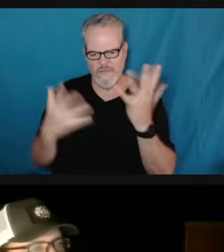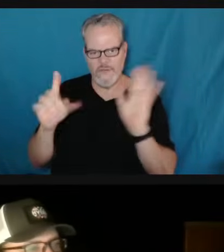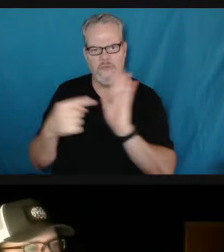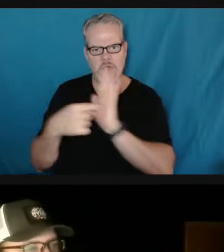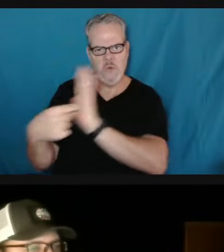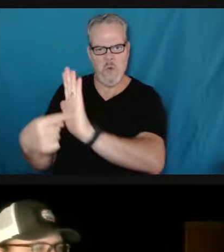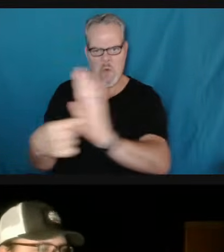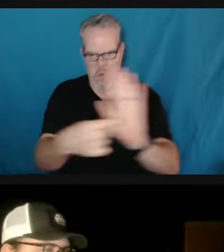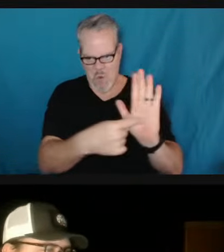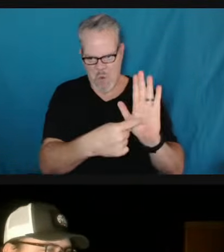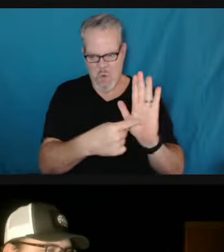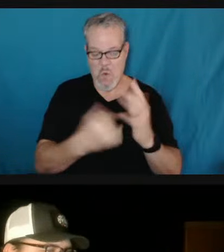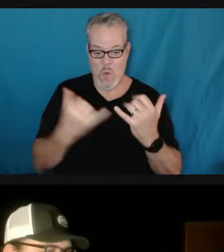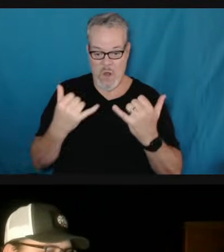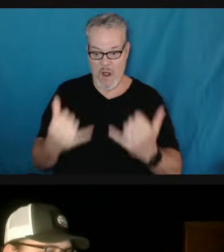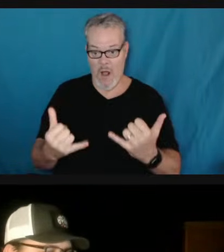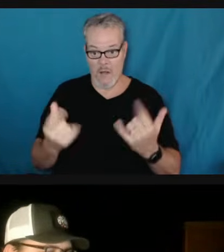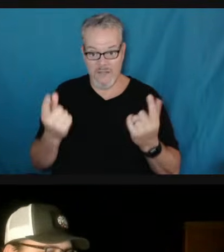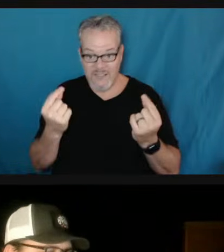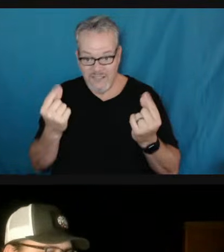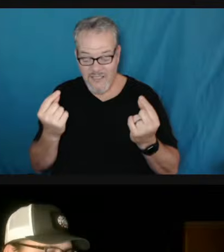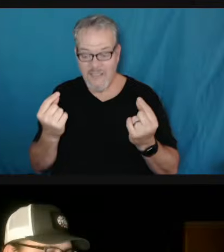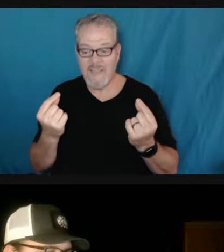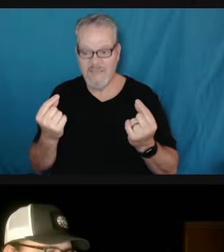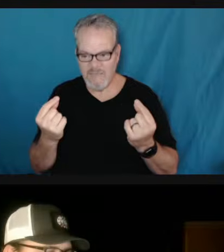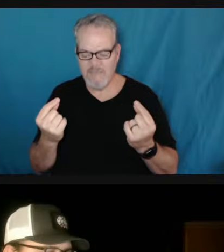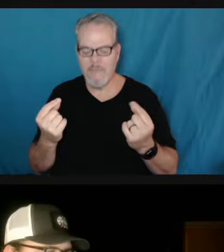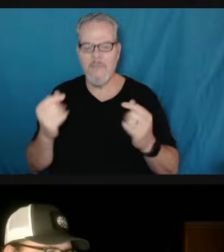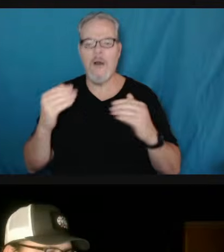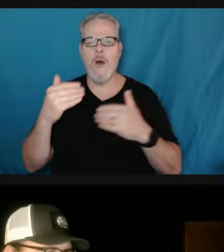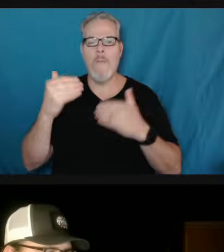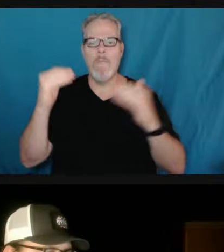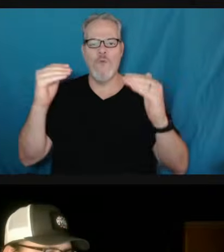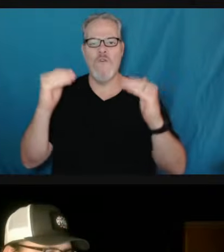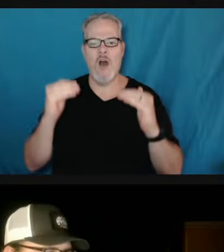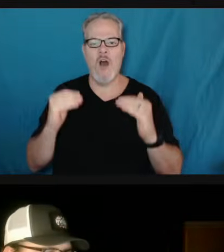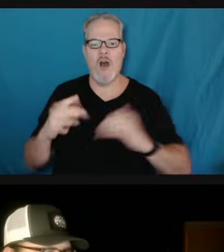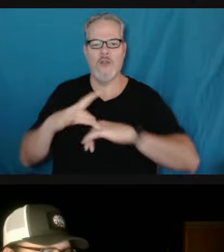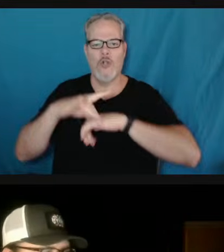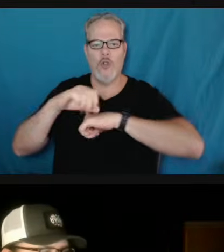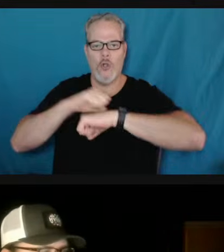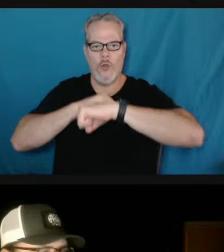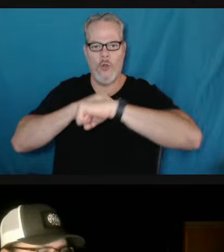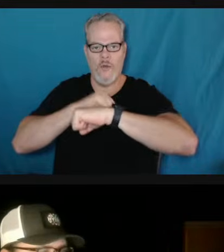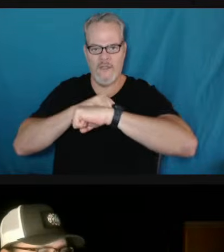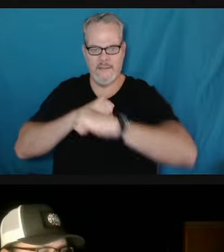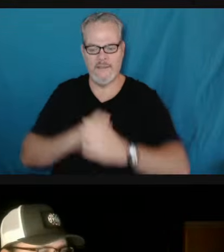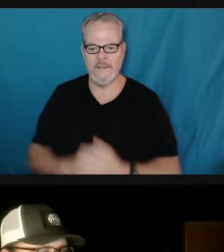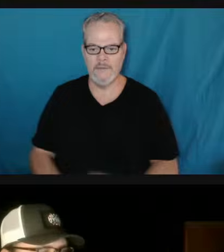so I'll just leave that on a screen and move on to our earthquakes.